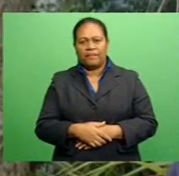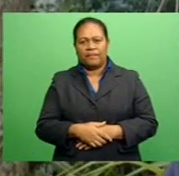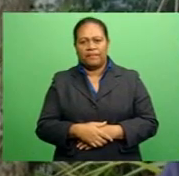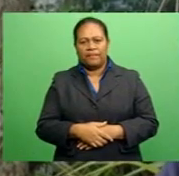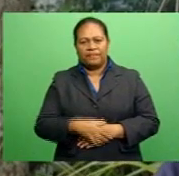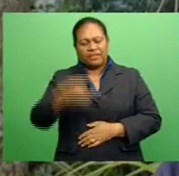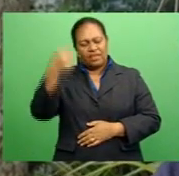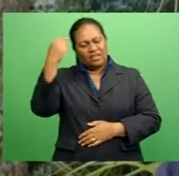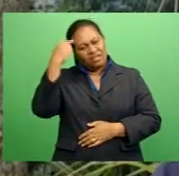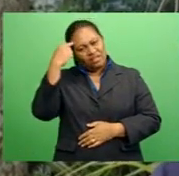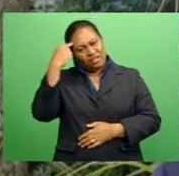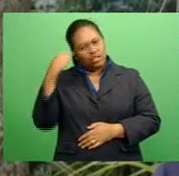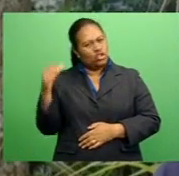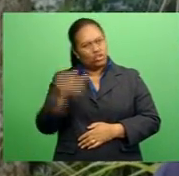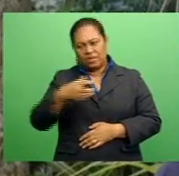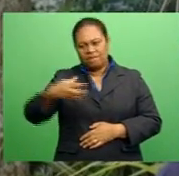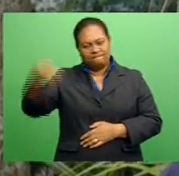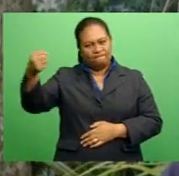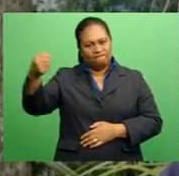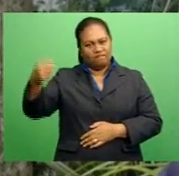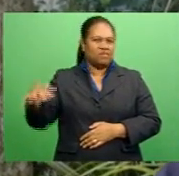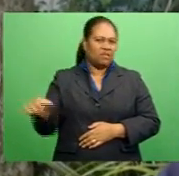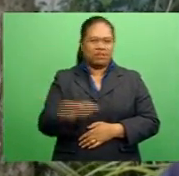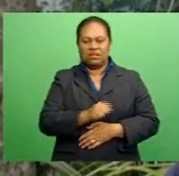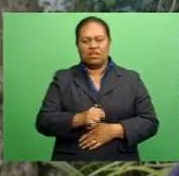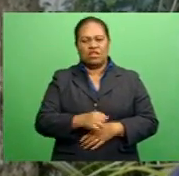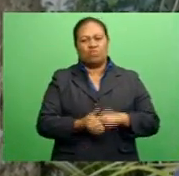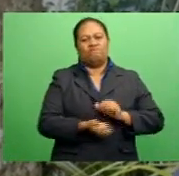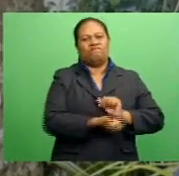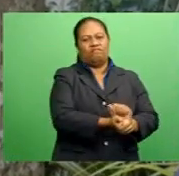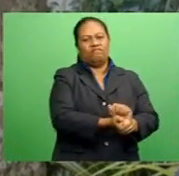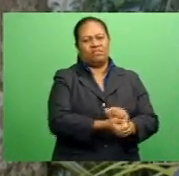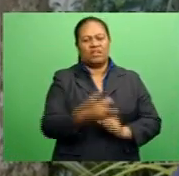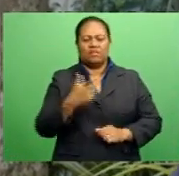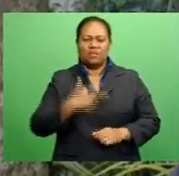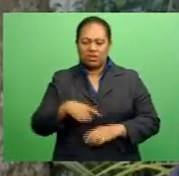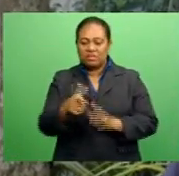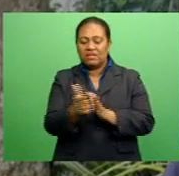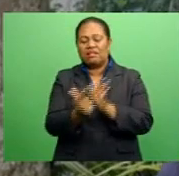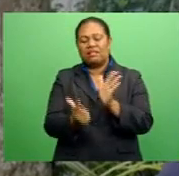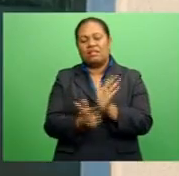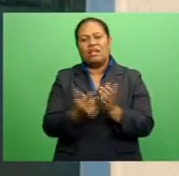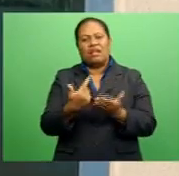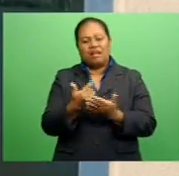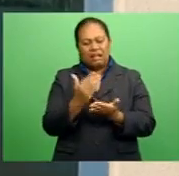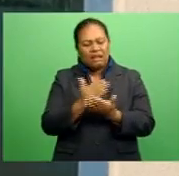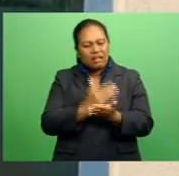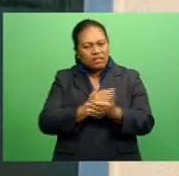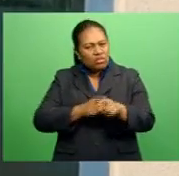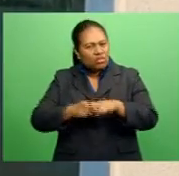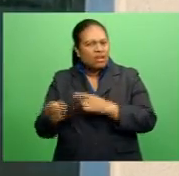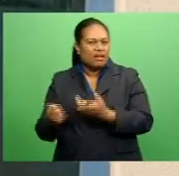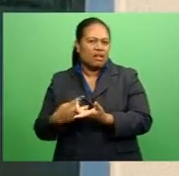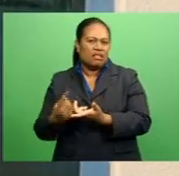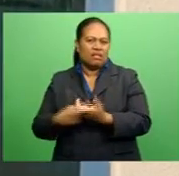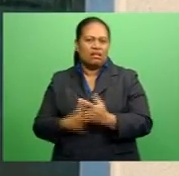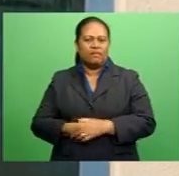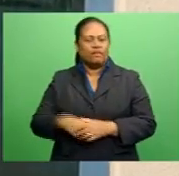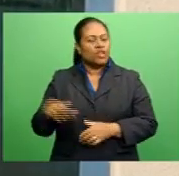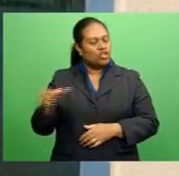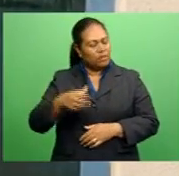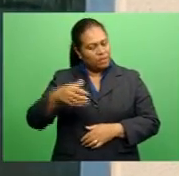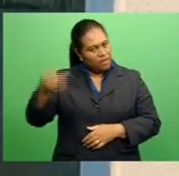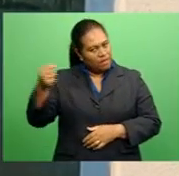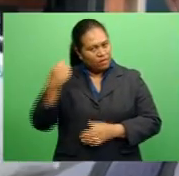I think they should be banned and taken to court because this will be a lesson to other players. They should be banned